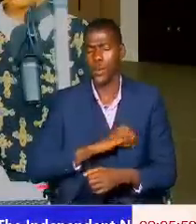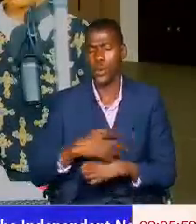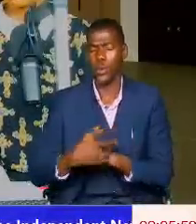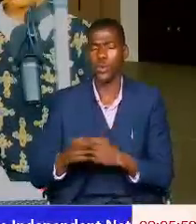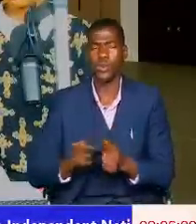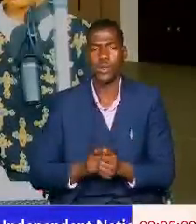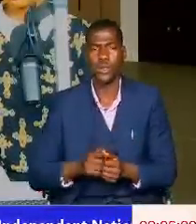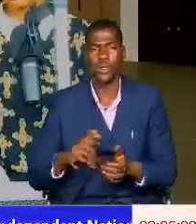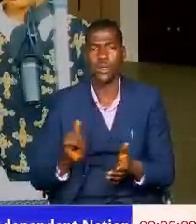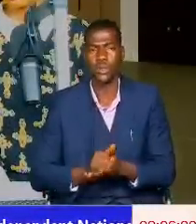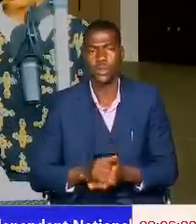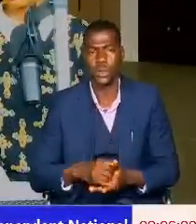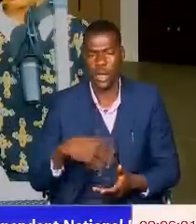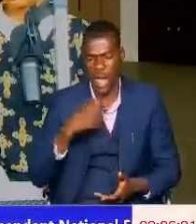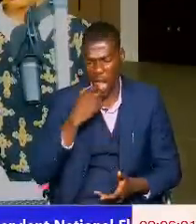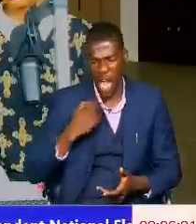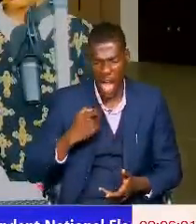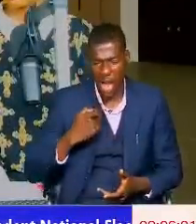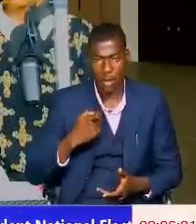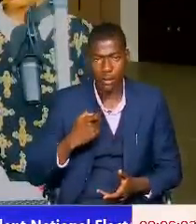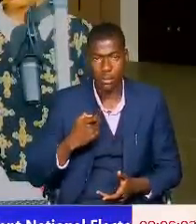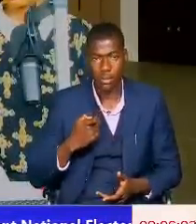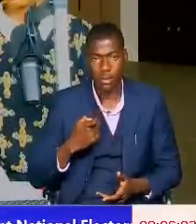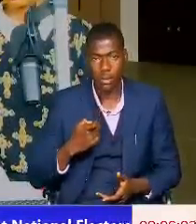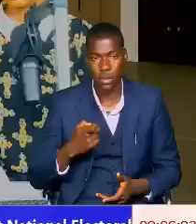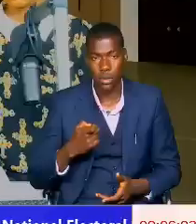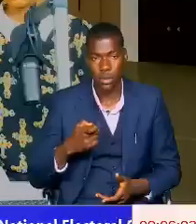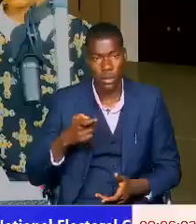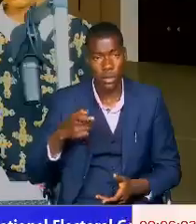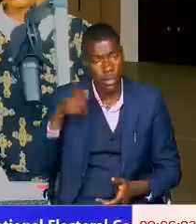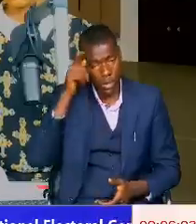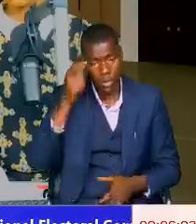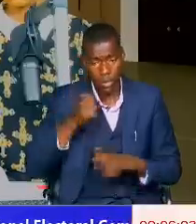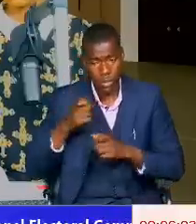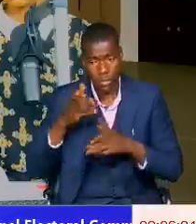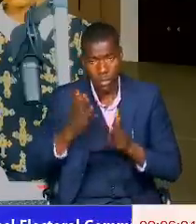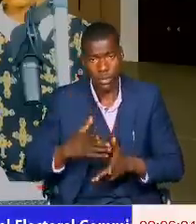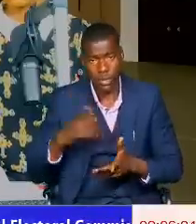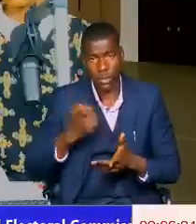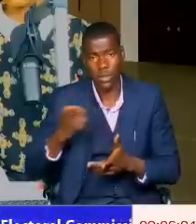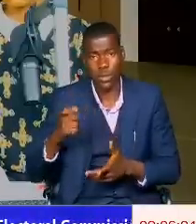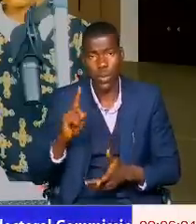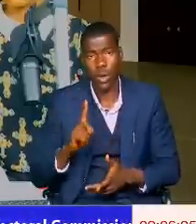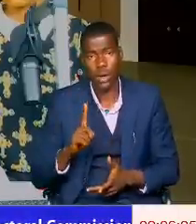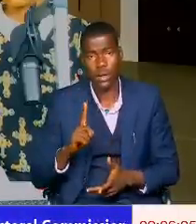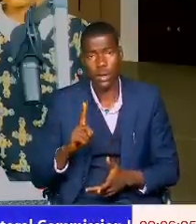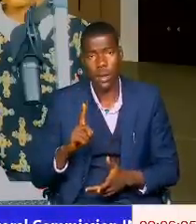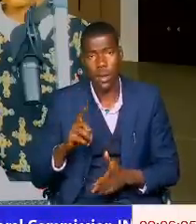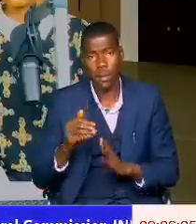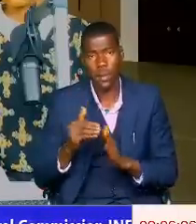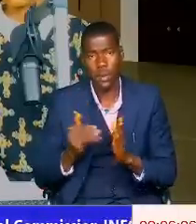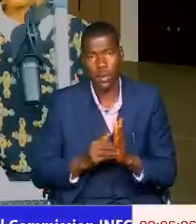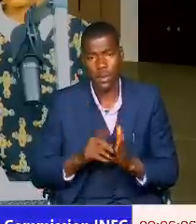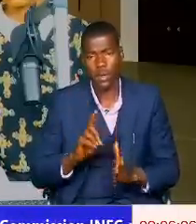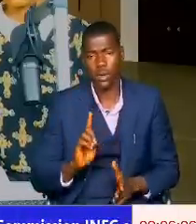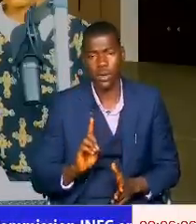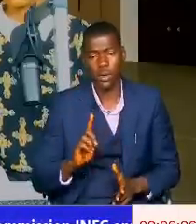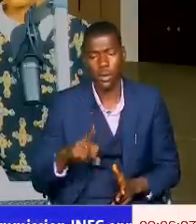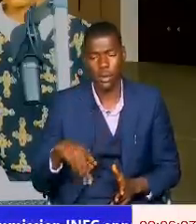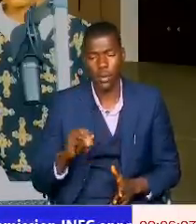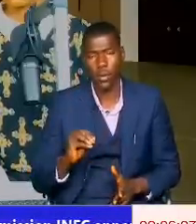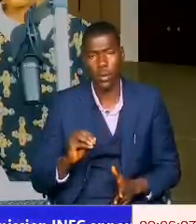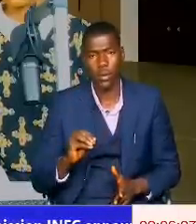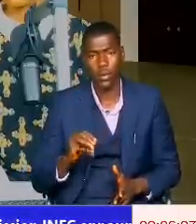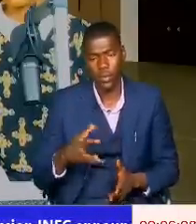where then commot in teeth, where governor give him 1 million naira, where DPO collect 500,000, come say he